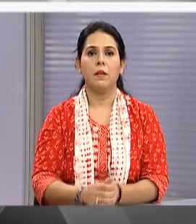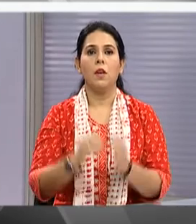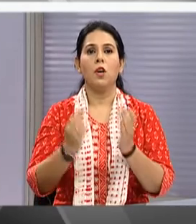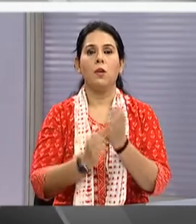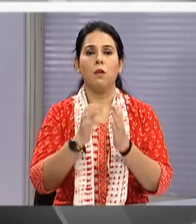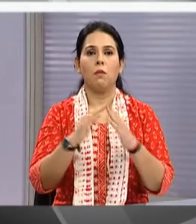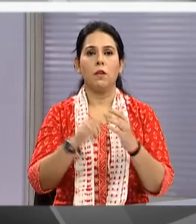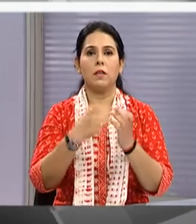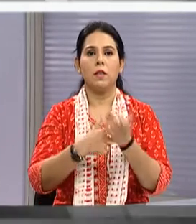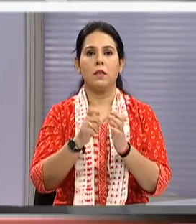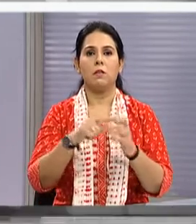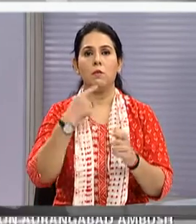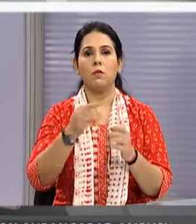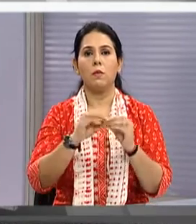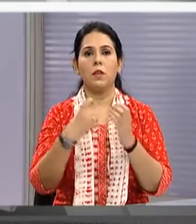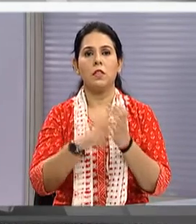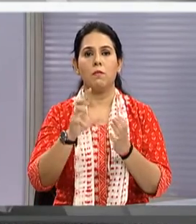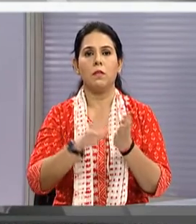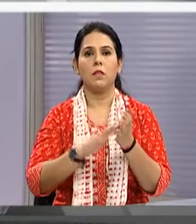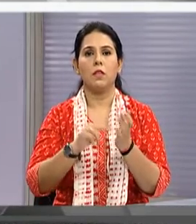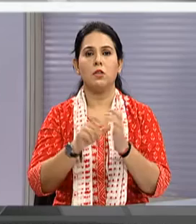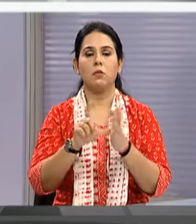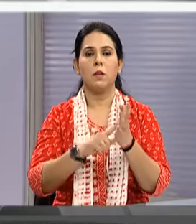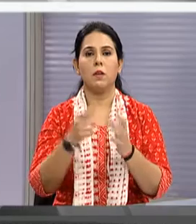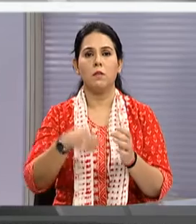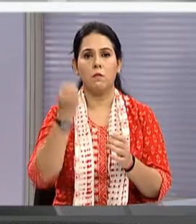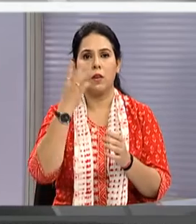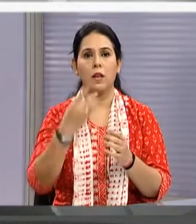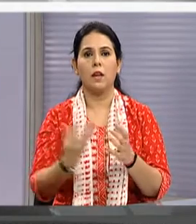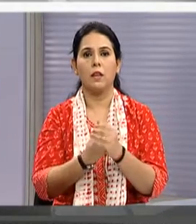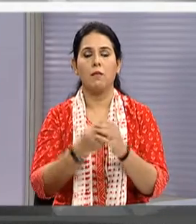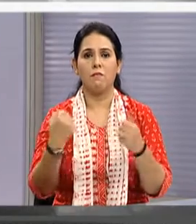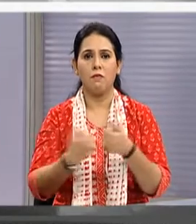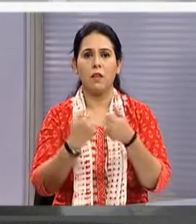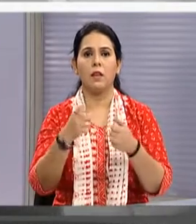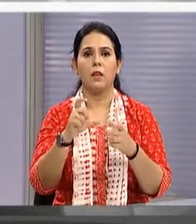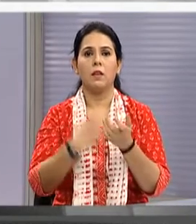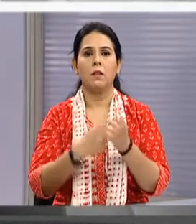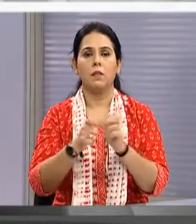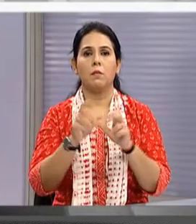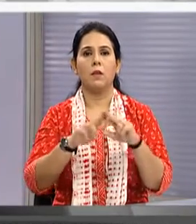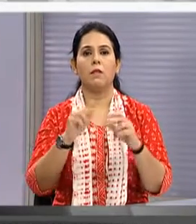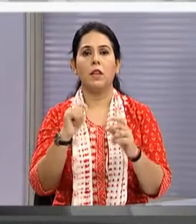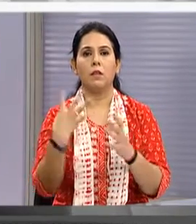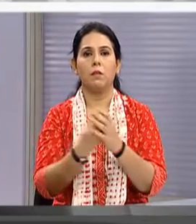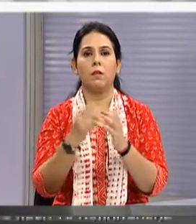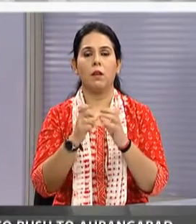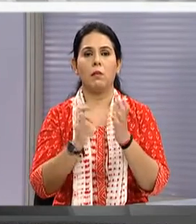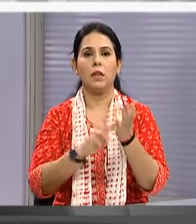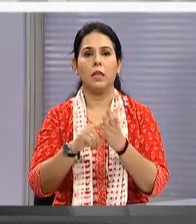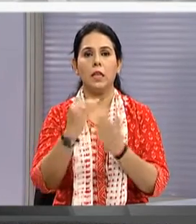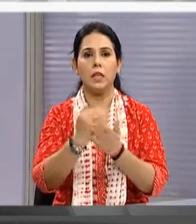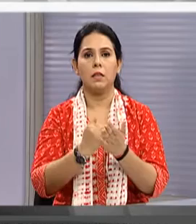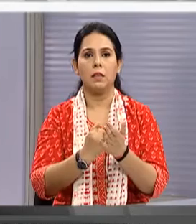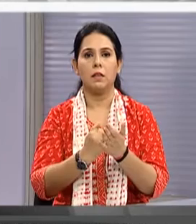Union Home Minister Rajnath Singh spoke to Bihar Chief Minister Nitish Kumar this morning regarding the ambush on the CRPF team in